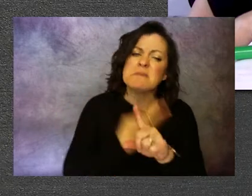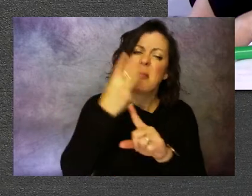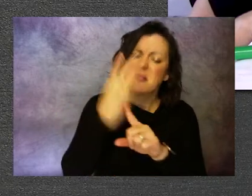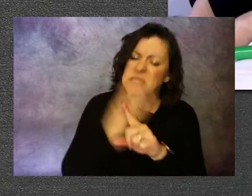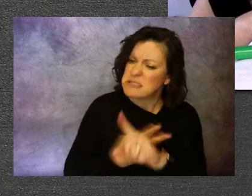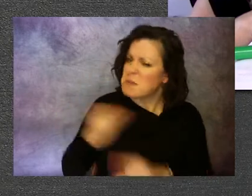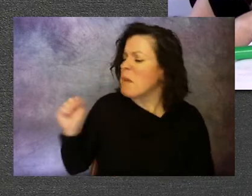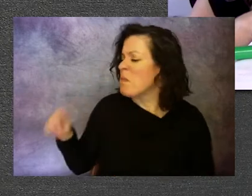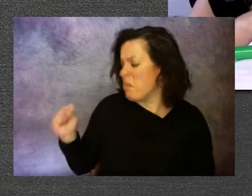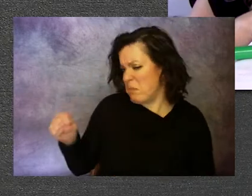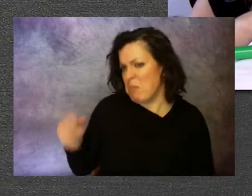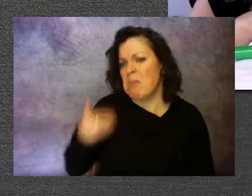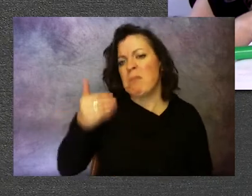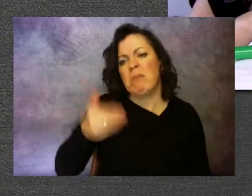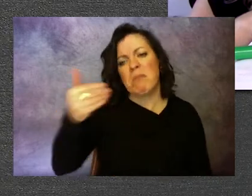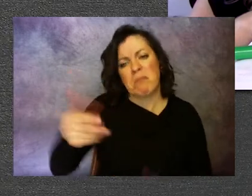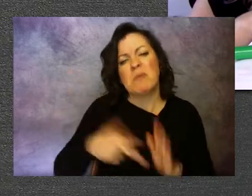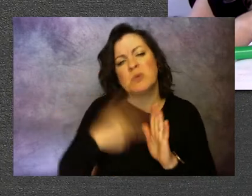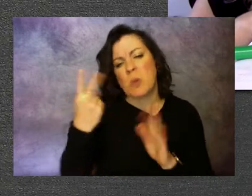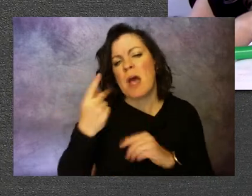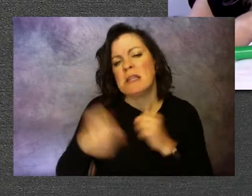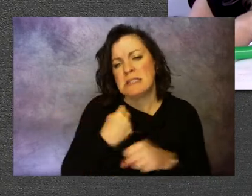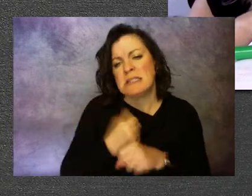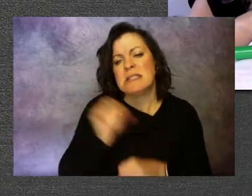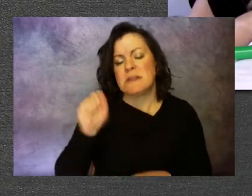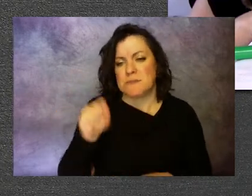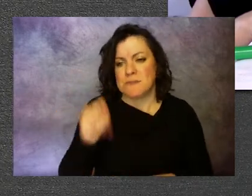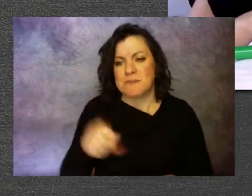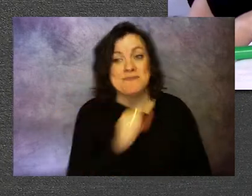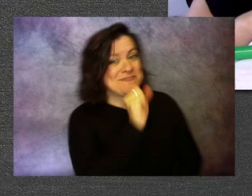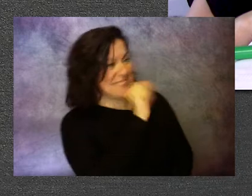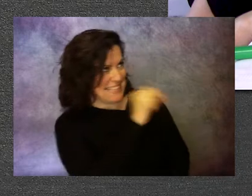and then you can have nice, clean teeth like me.